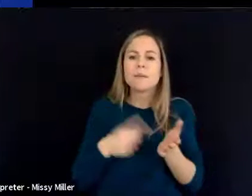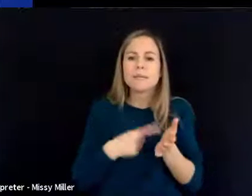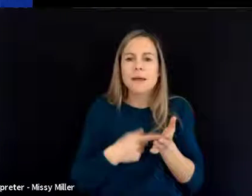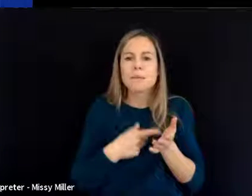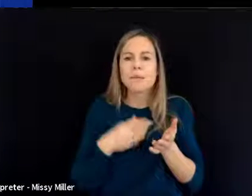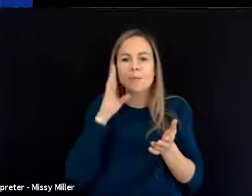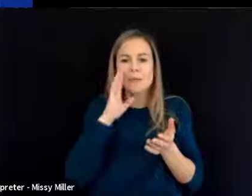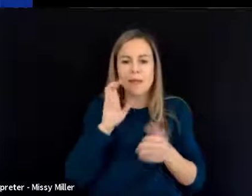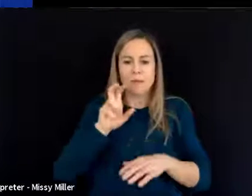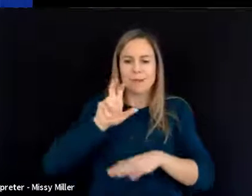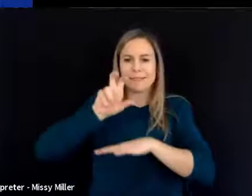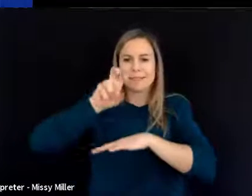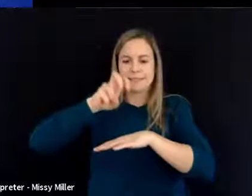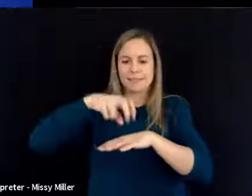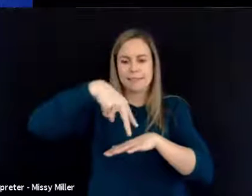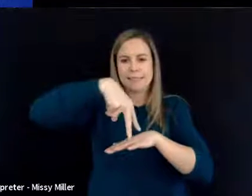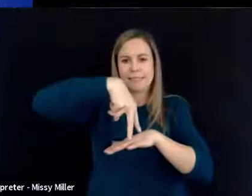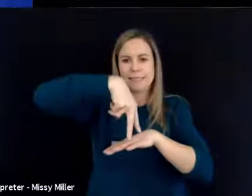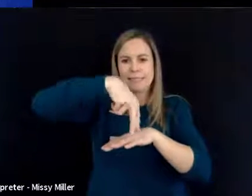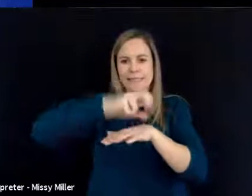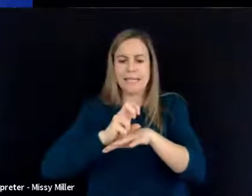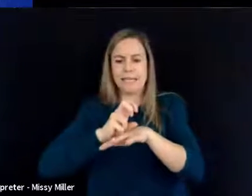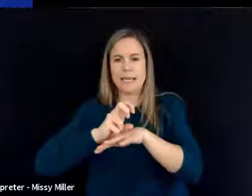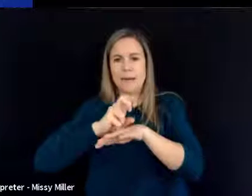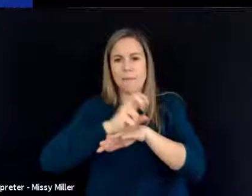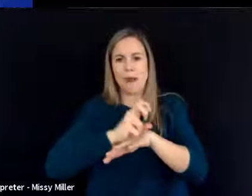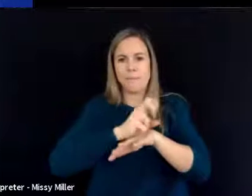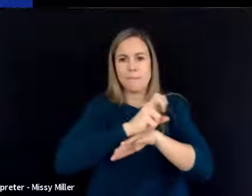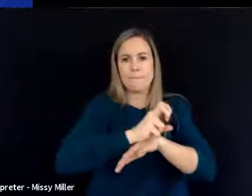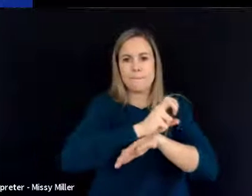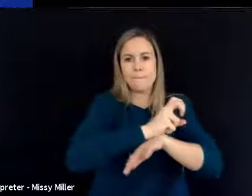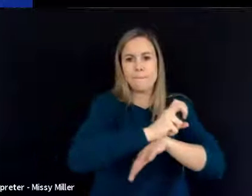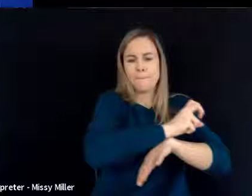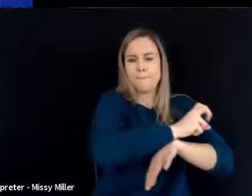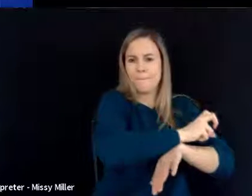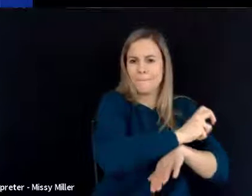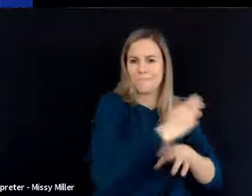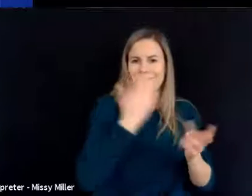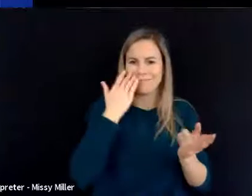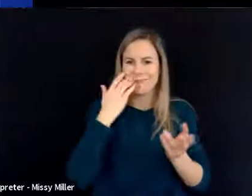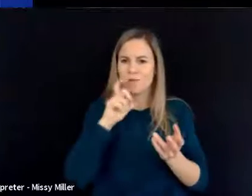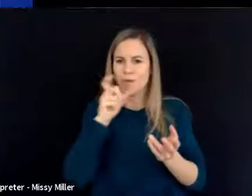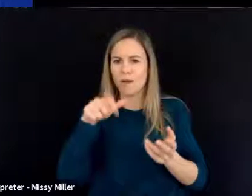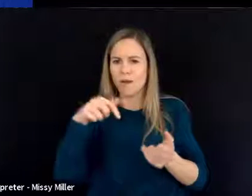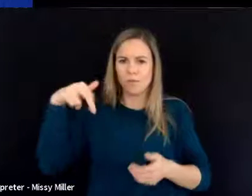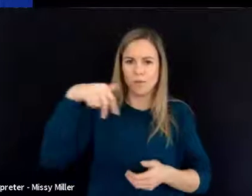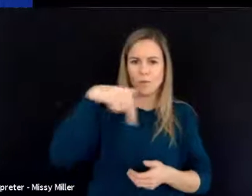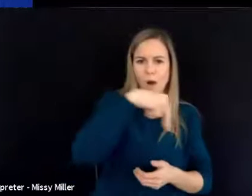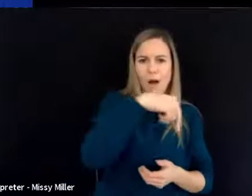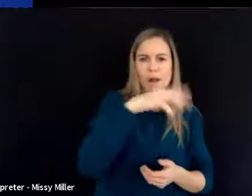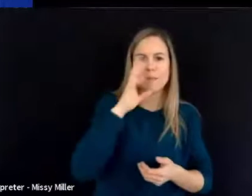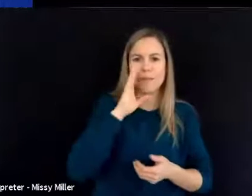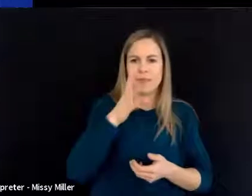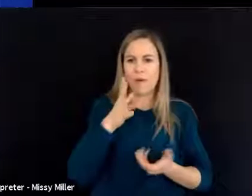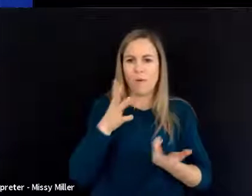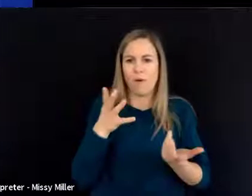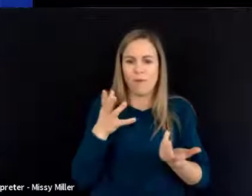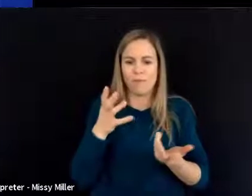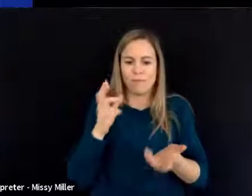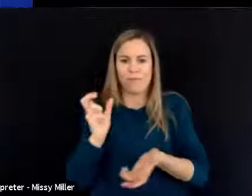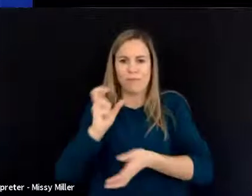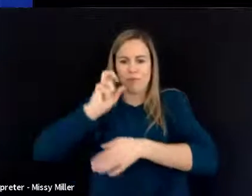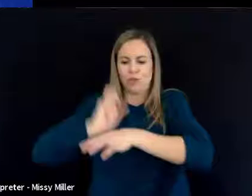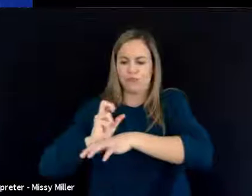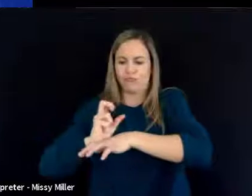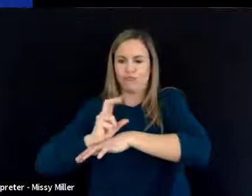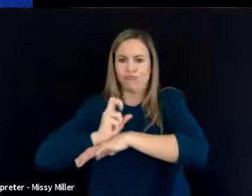So you'll see them seated on the ground where they have their balance. And then instead of choosing to use their legs to sit up, they'll